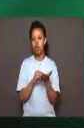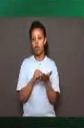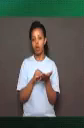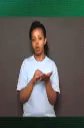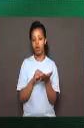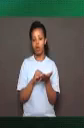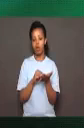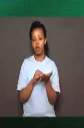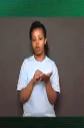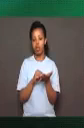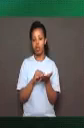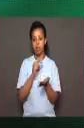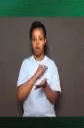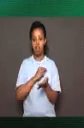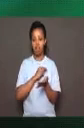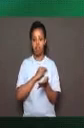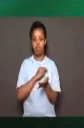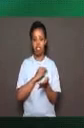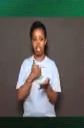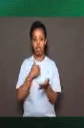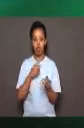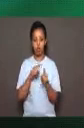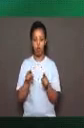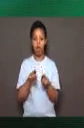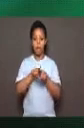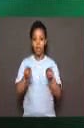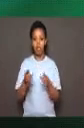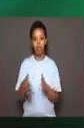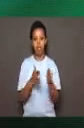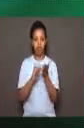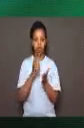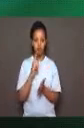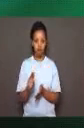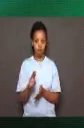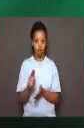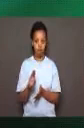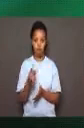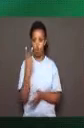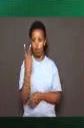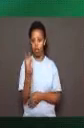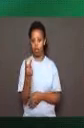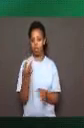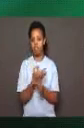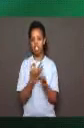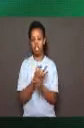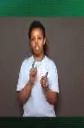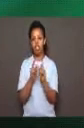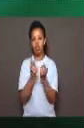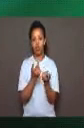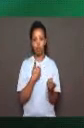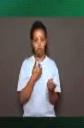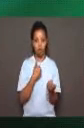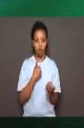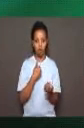that behaves in a particular way. There are 2 functional groups